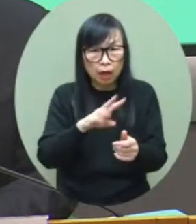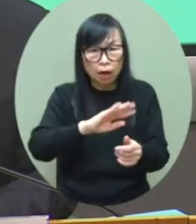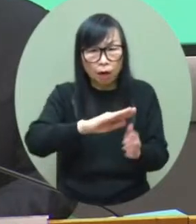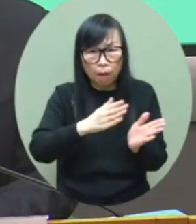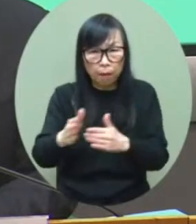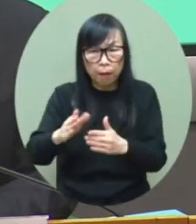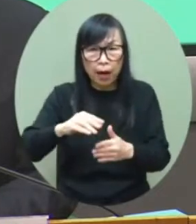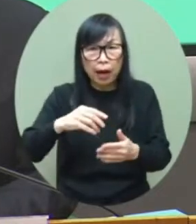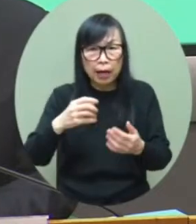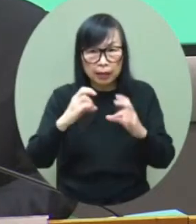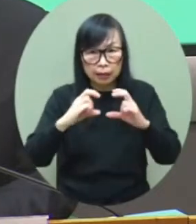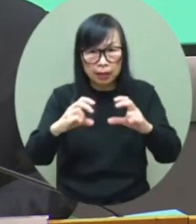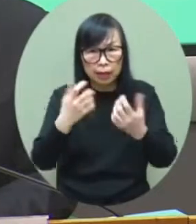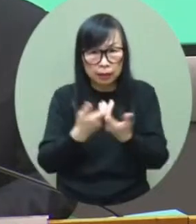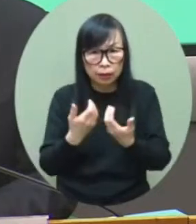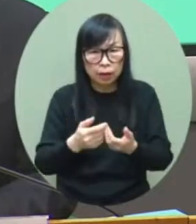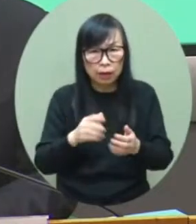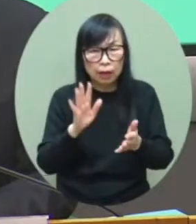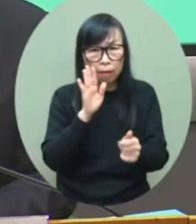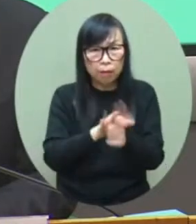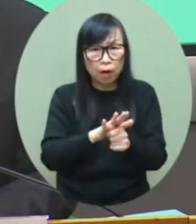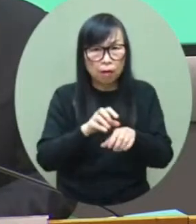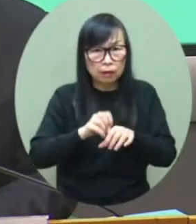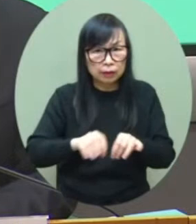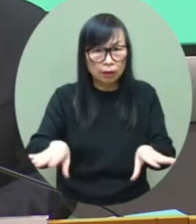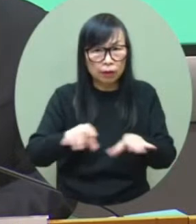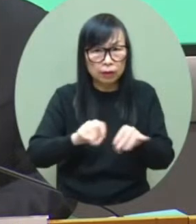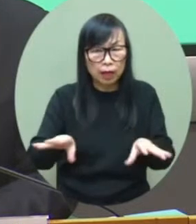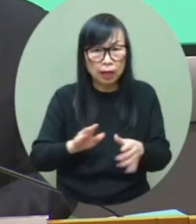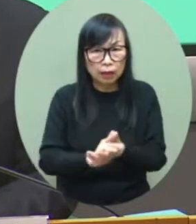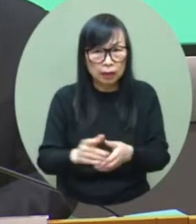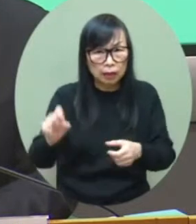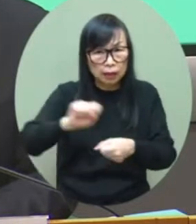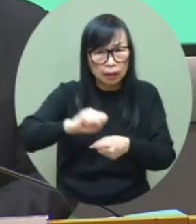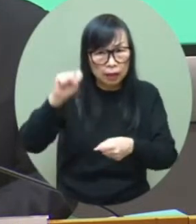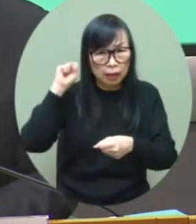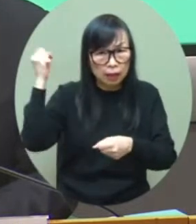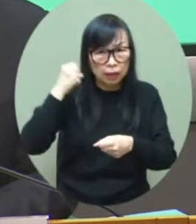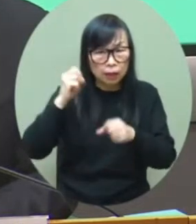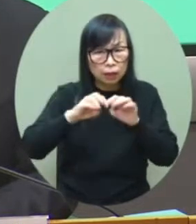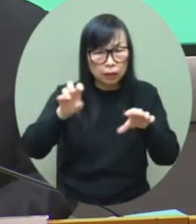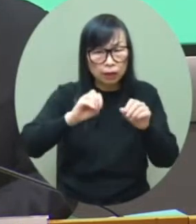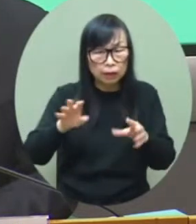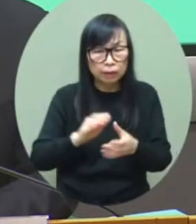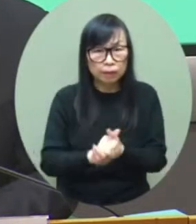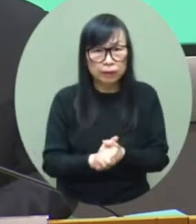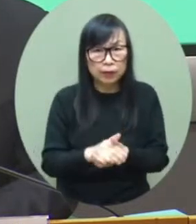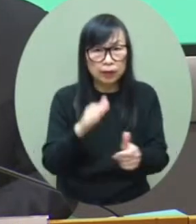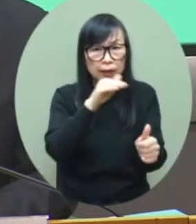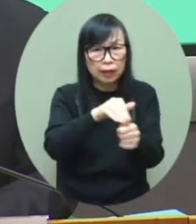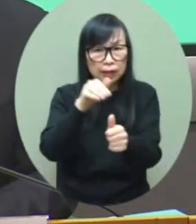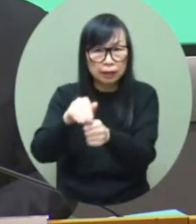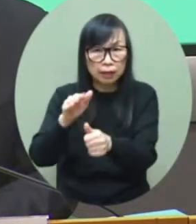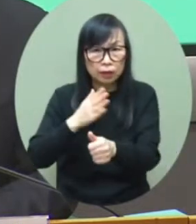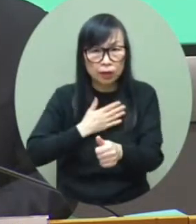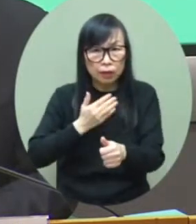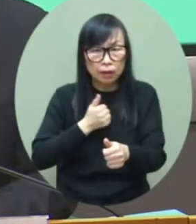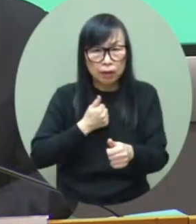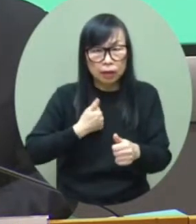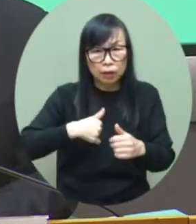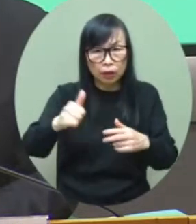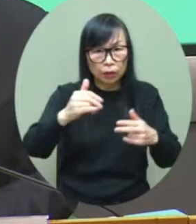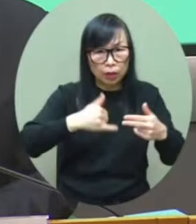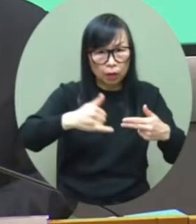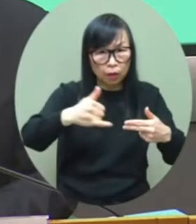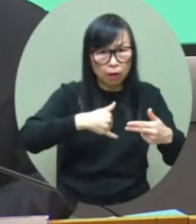Depending on the passenger volume, we will adjust the number of departures to divert travelers